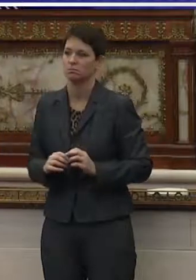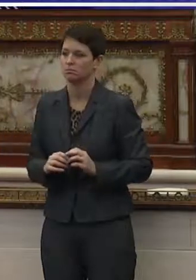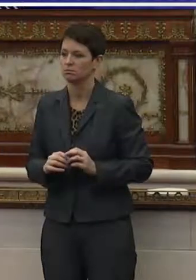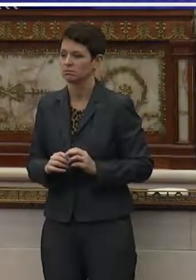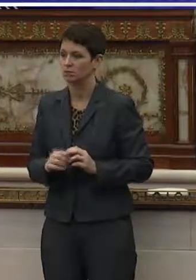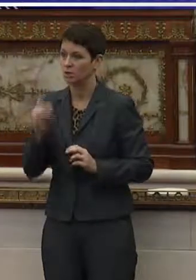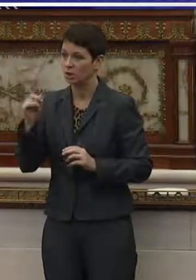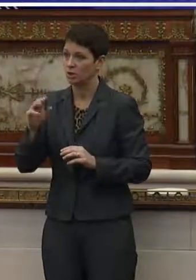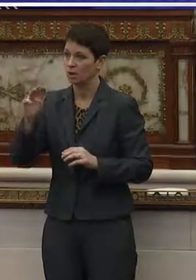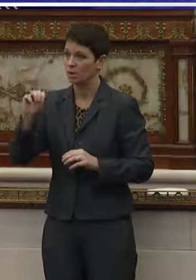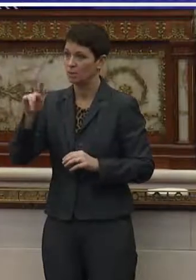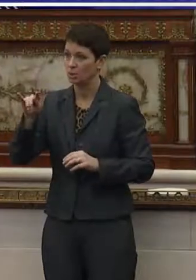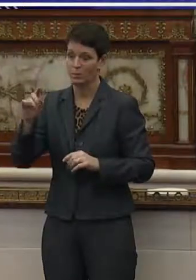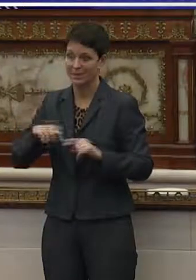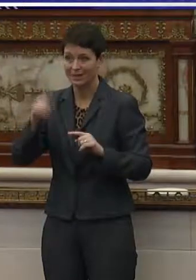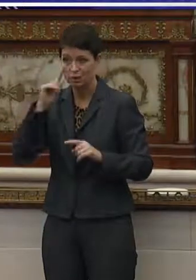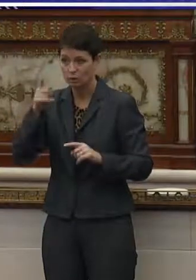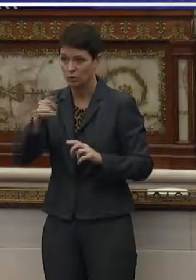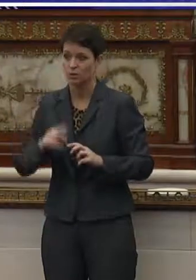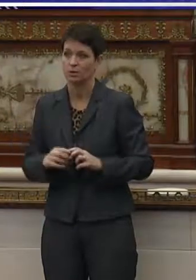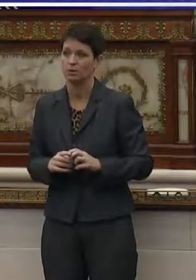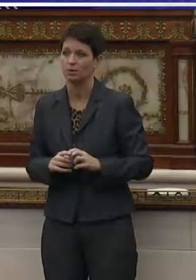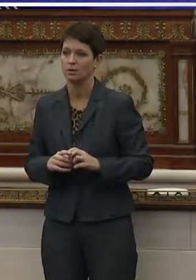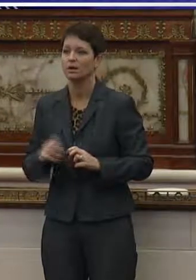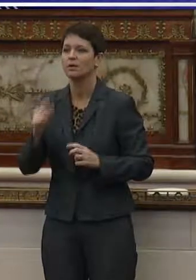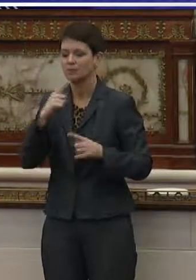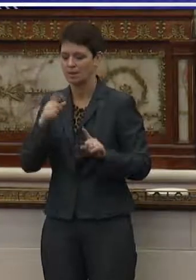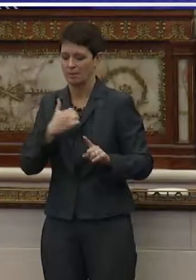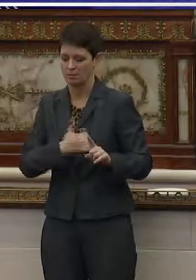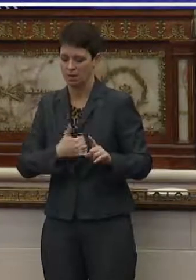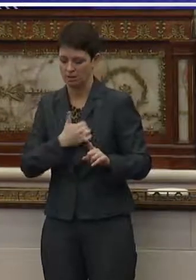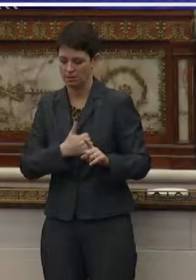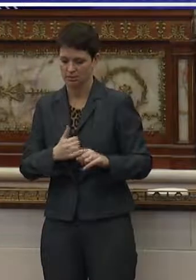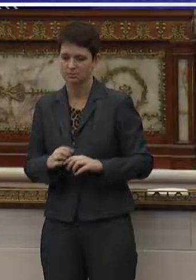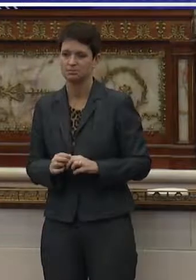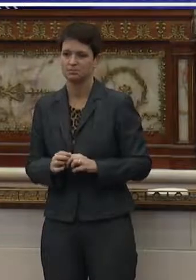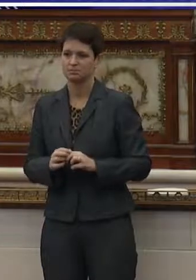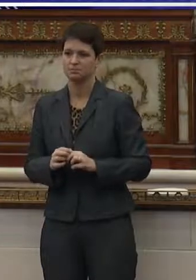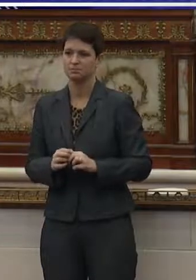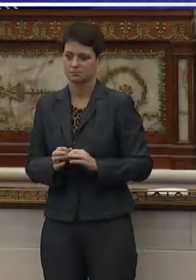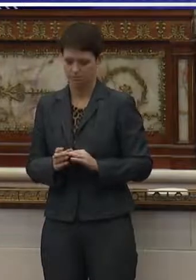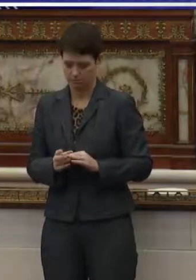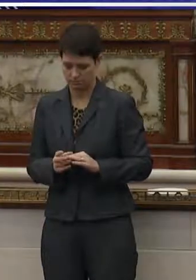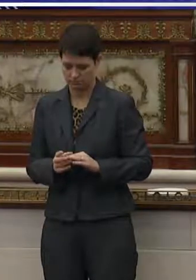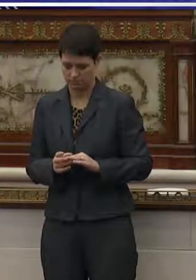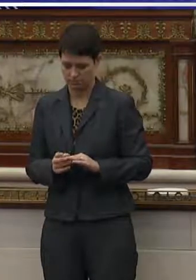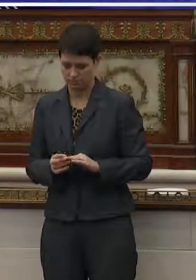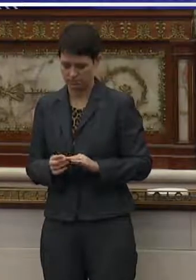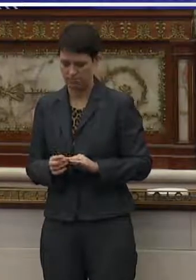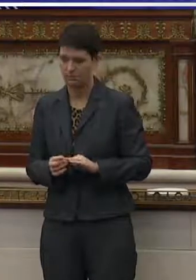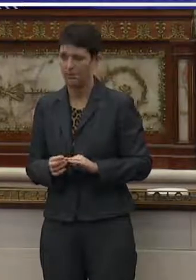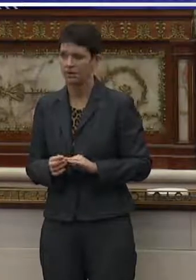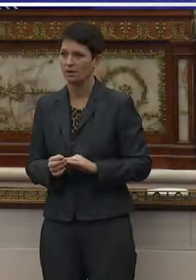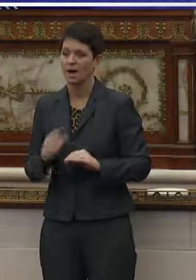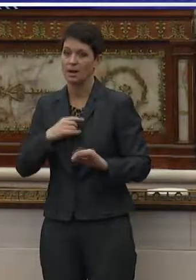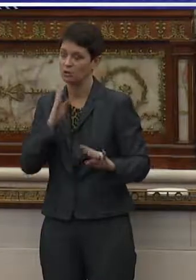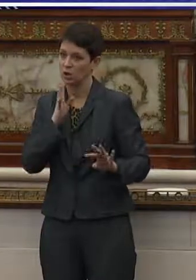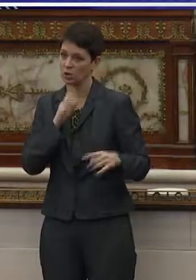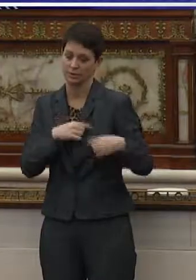Oh, you're on mute, Councilman Squilla. Oh, there you go. I'm sorry. I apologize. I was talking away